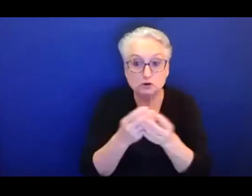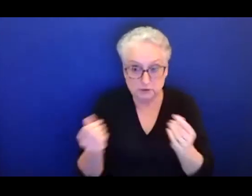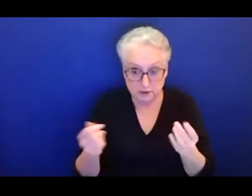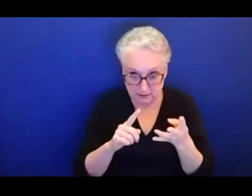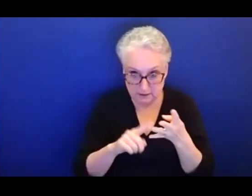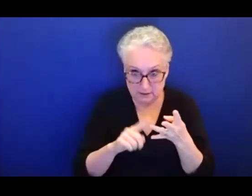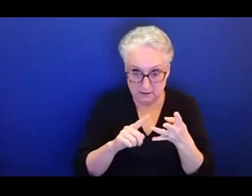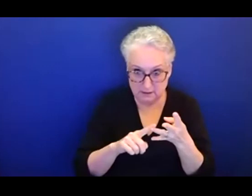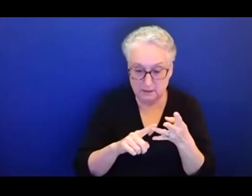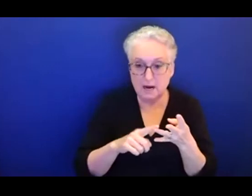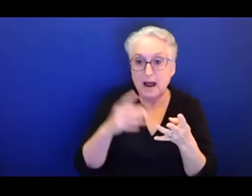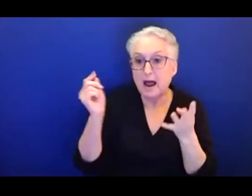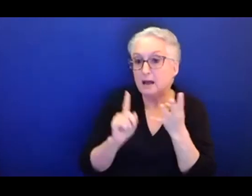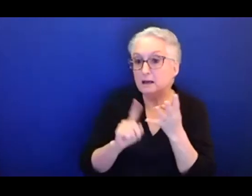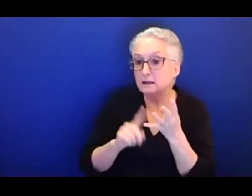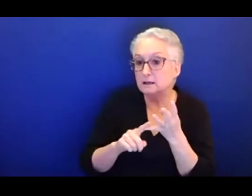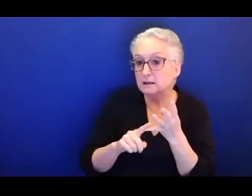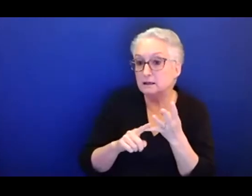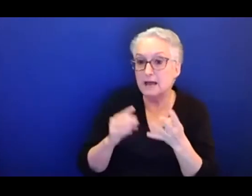Persons with AIDS, or HOPWA.